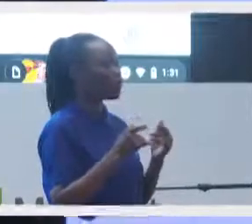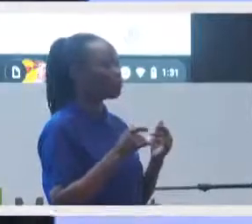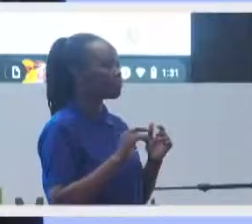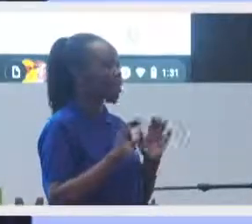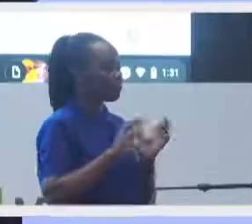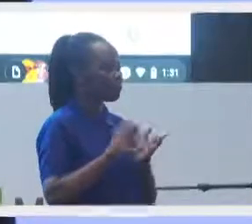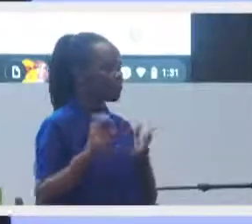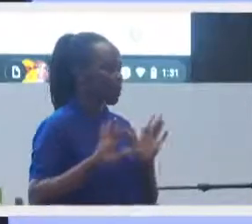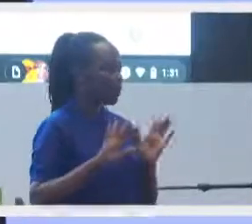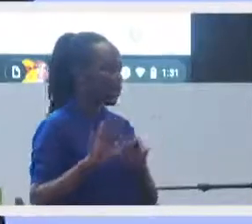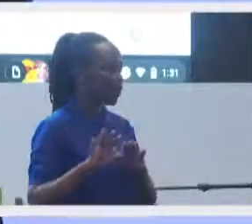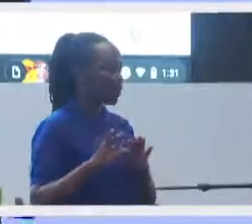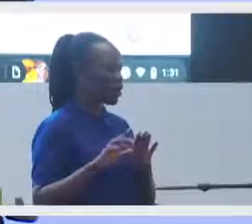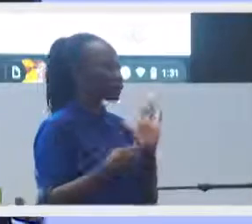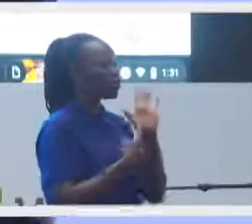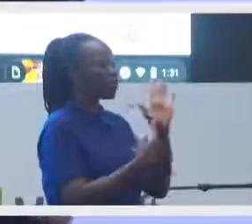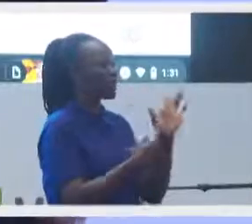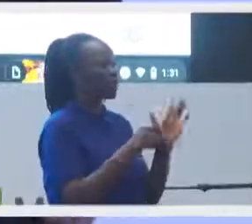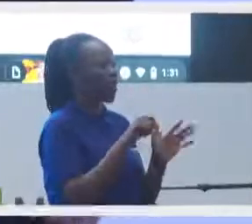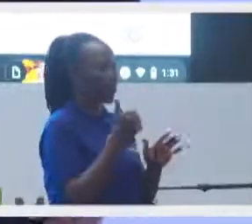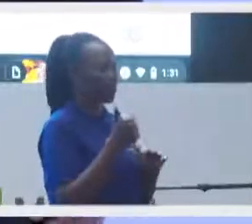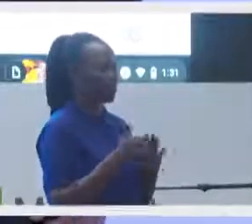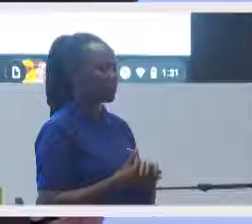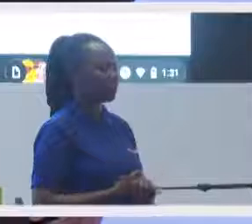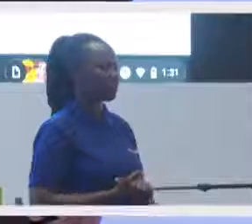to demonstrate Select to Speak.